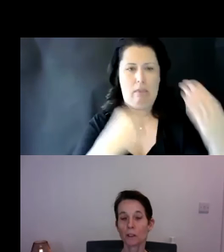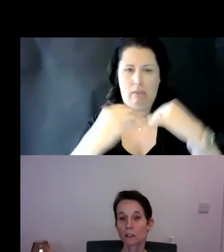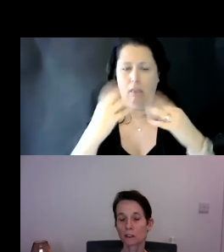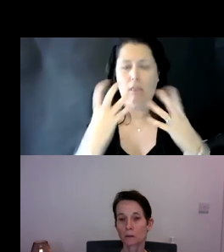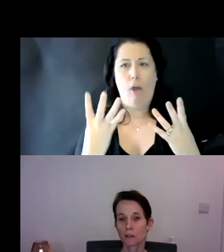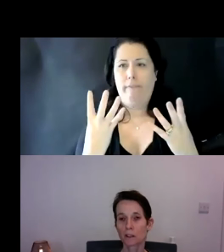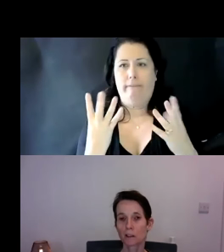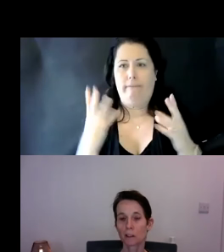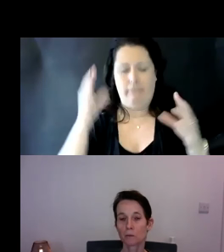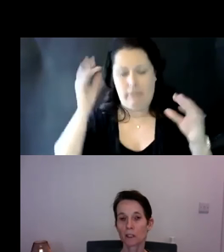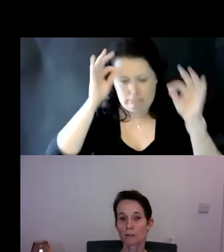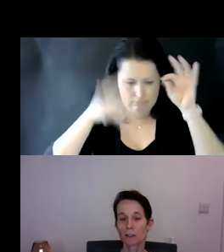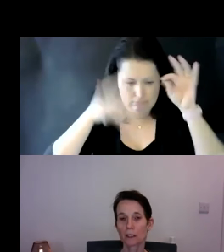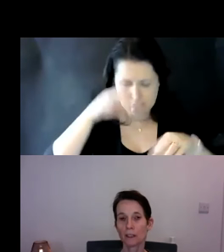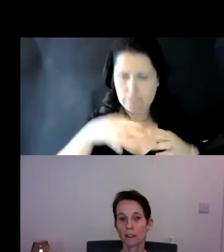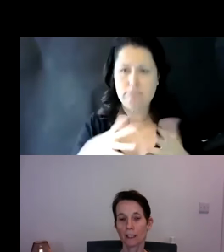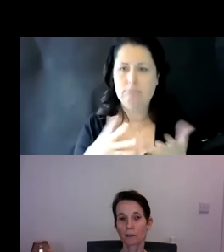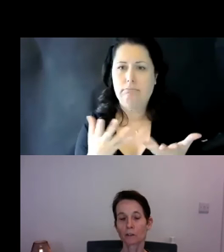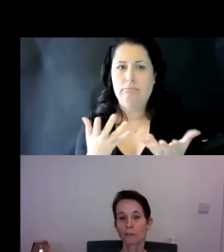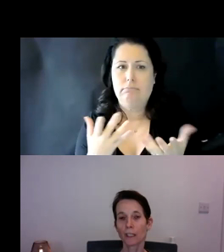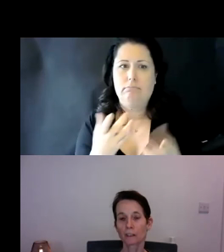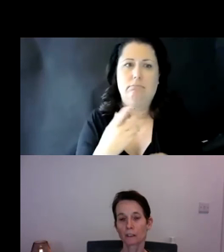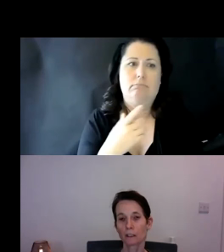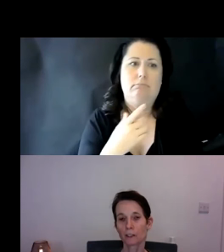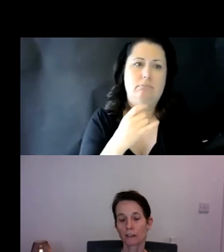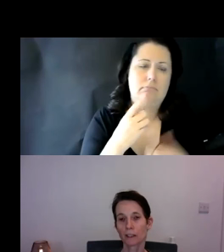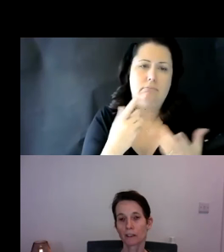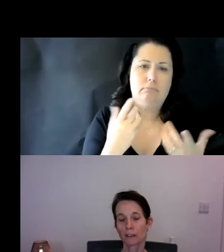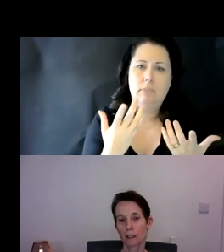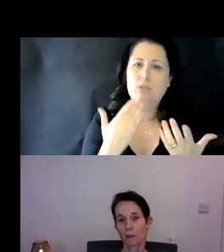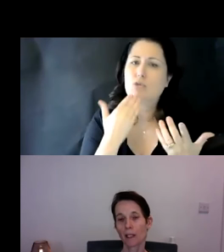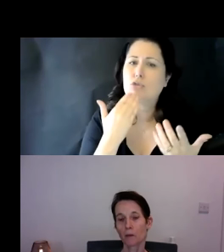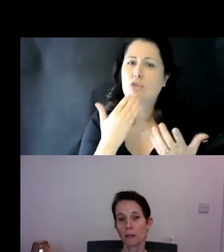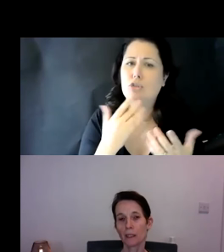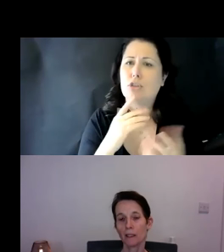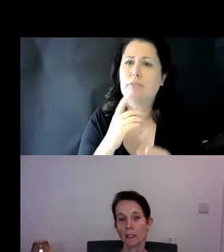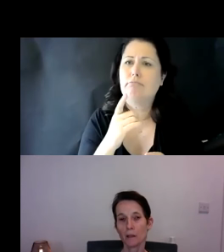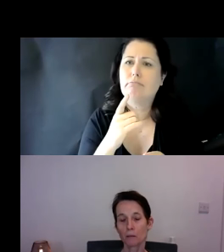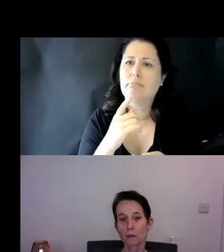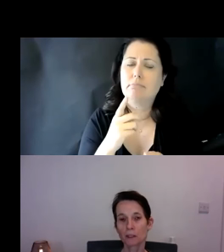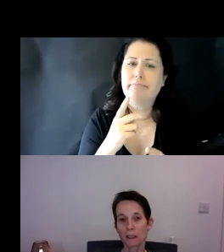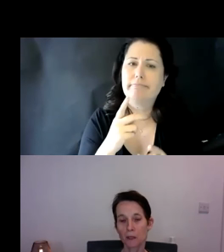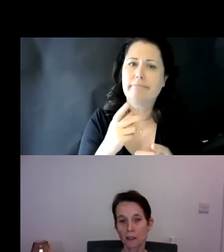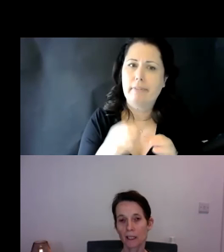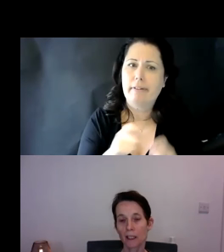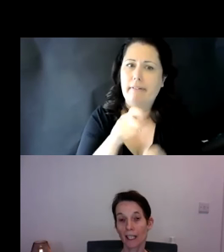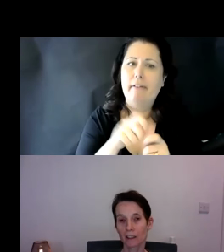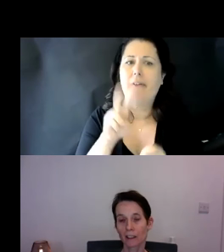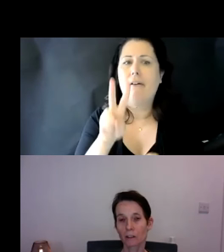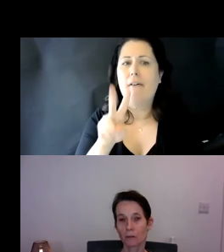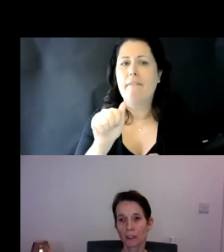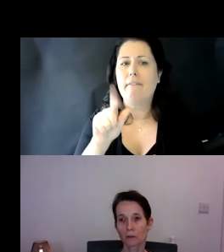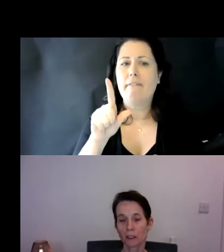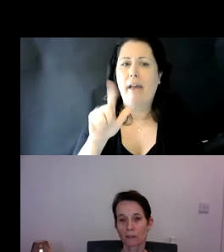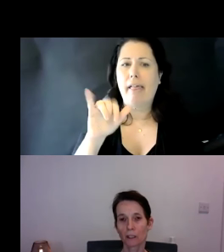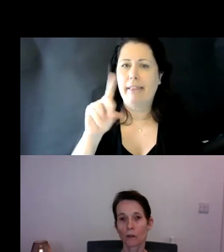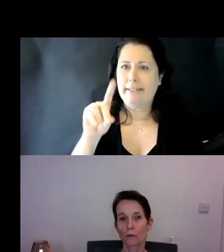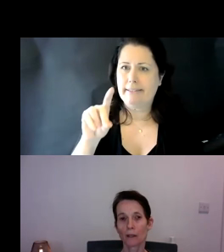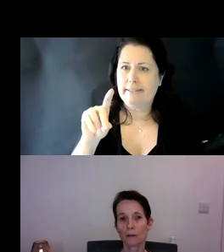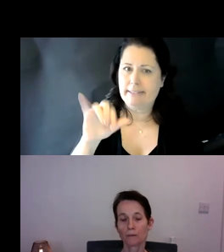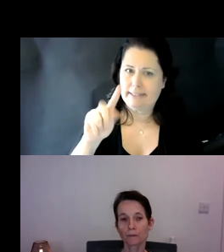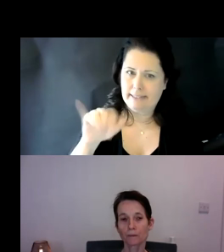who are using substances and in recovery, it has good face and content validity. By that we mean people seem to think it actually does measure